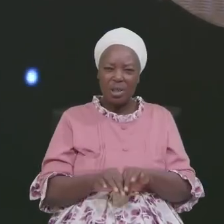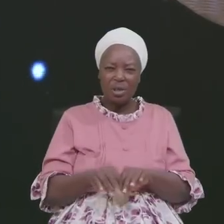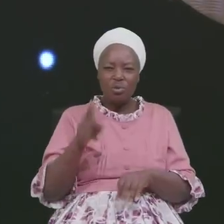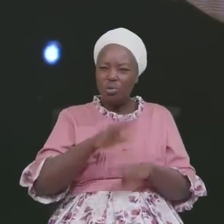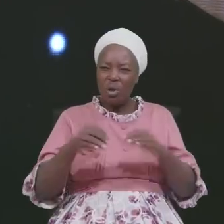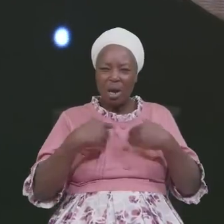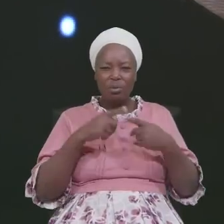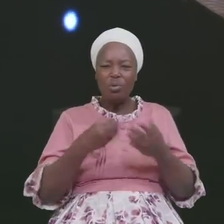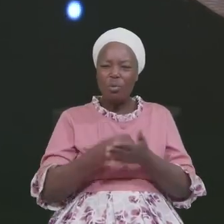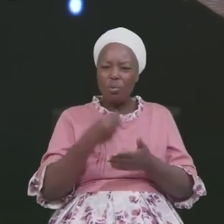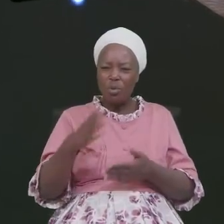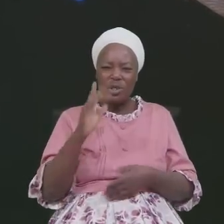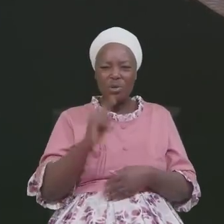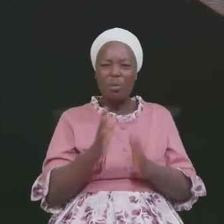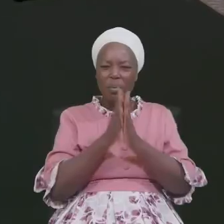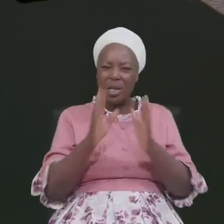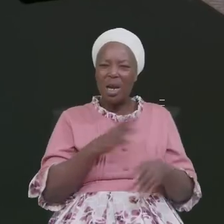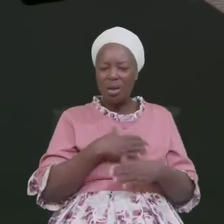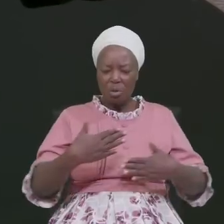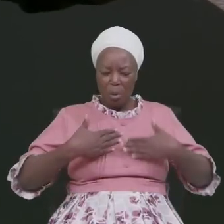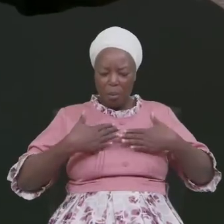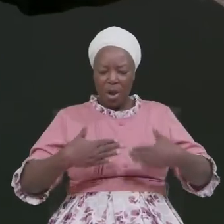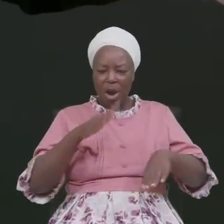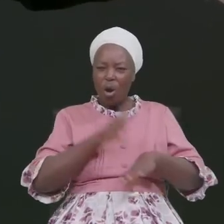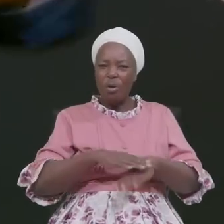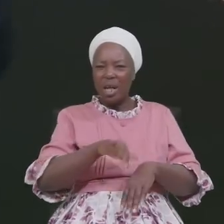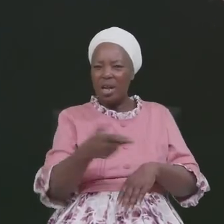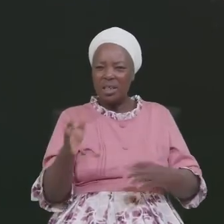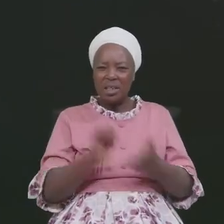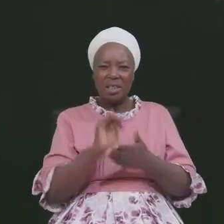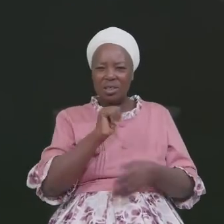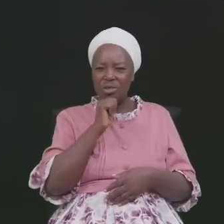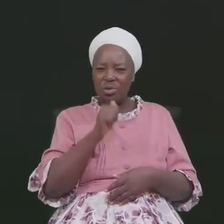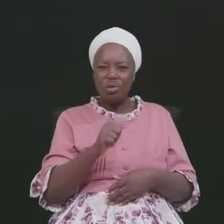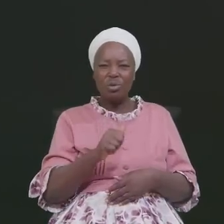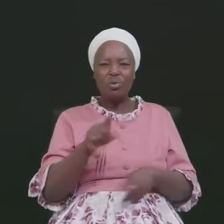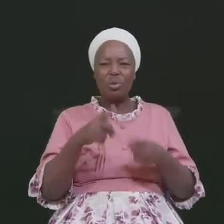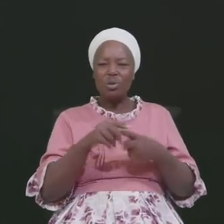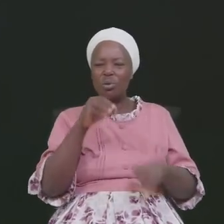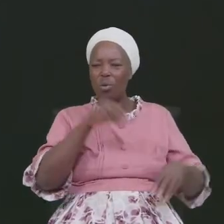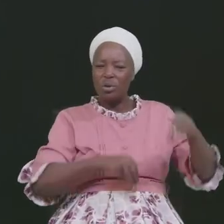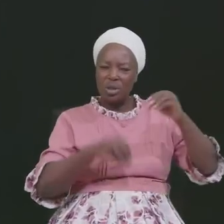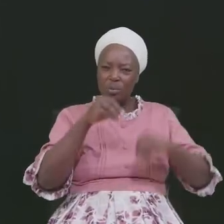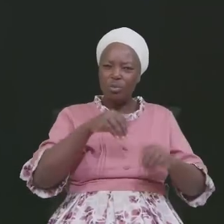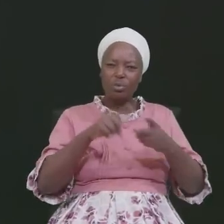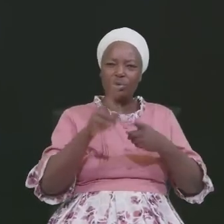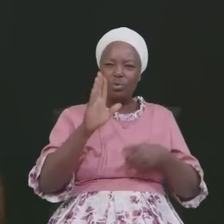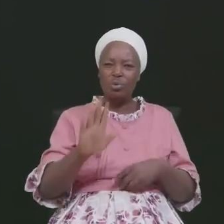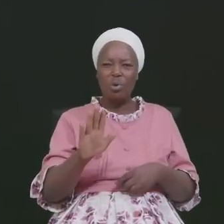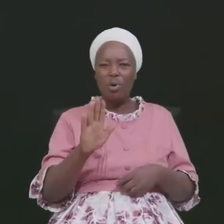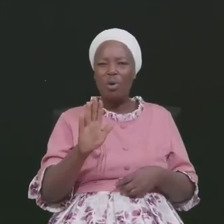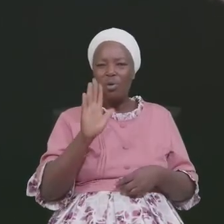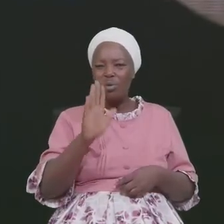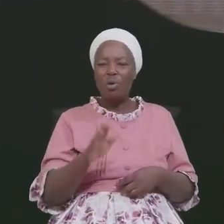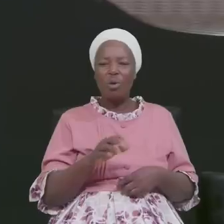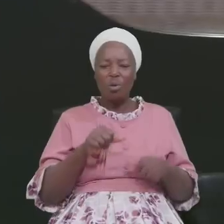your breath on anything that is not going to contribute to your forward